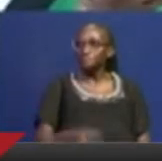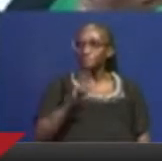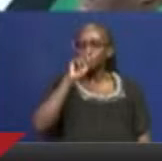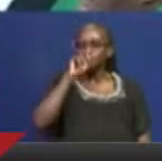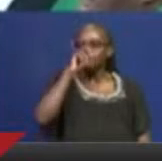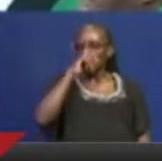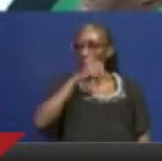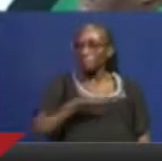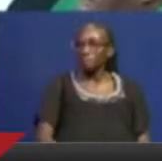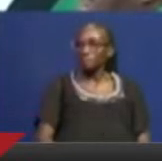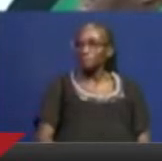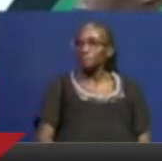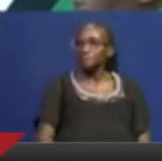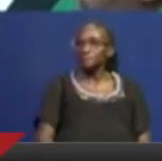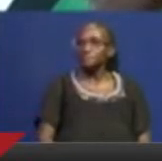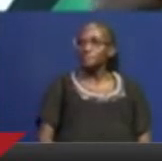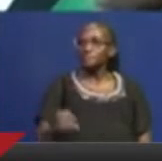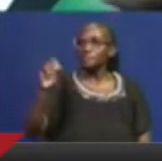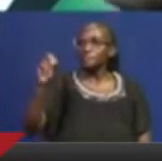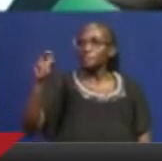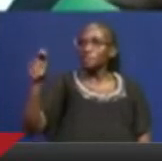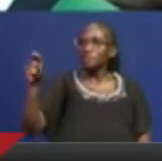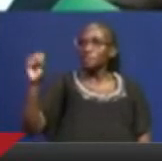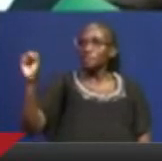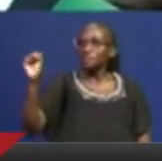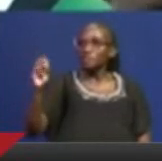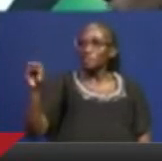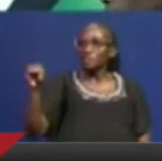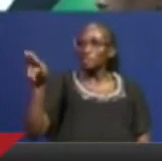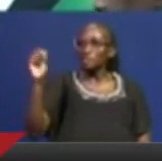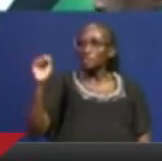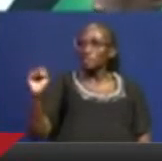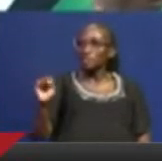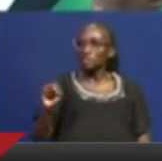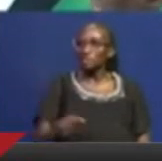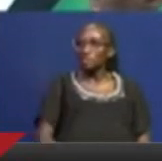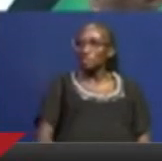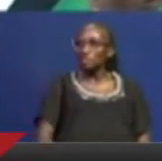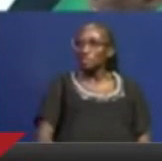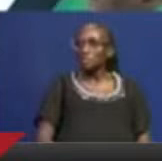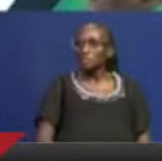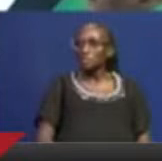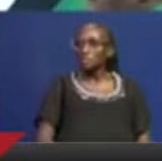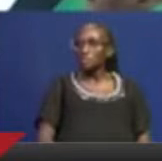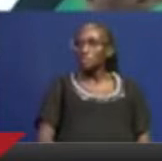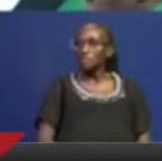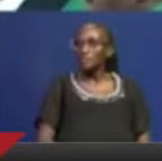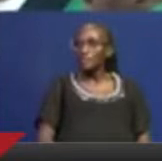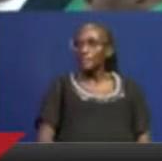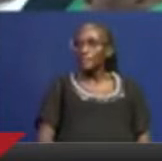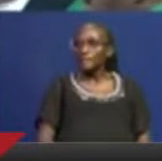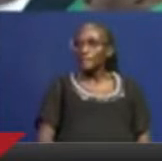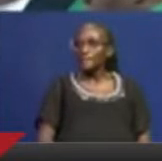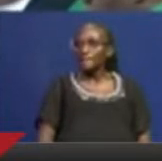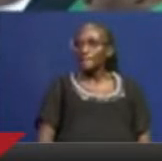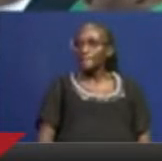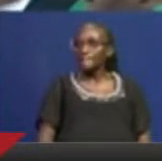Kajiado North Ngogoyo Onesmus. Ngogoyo Onesmus.